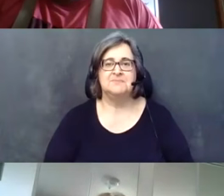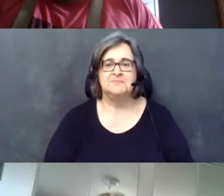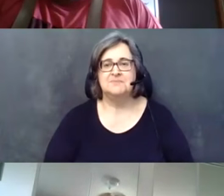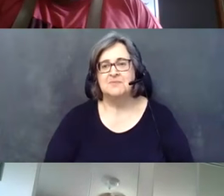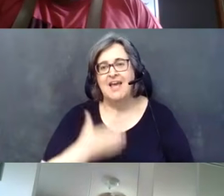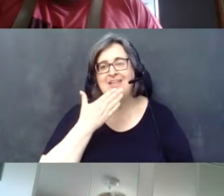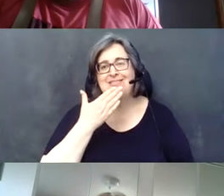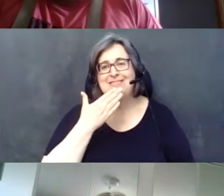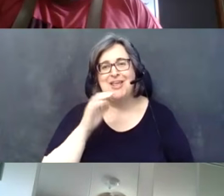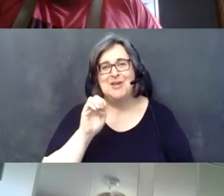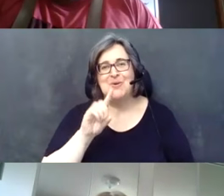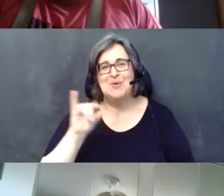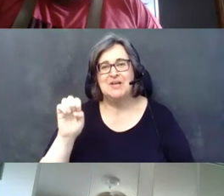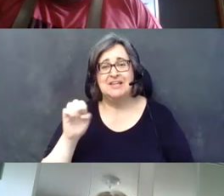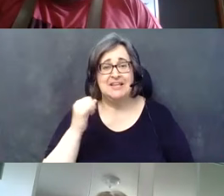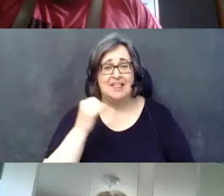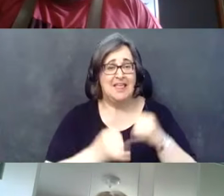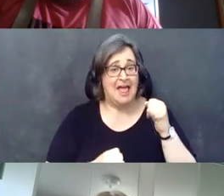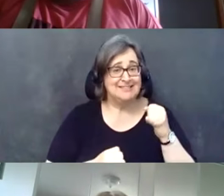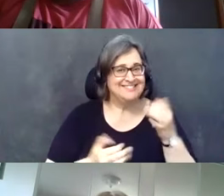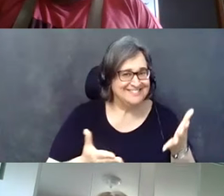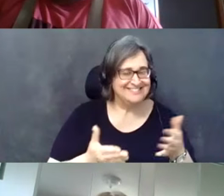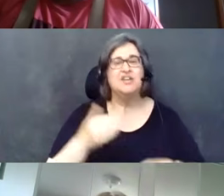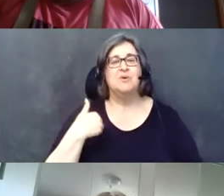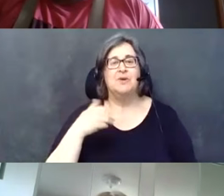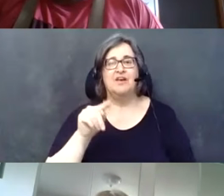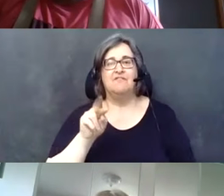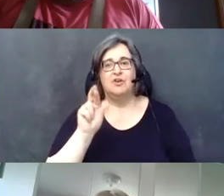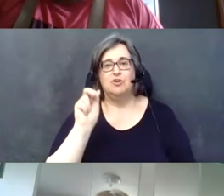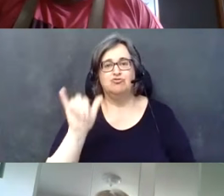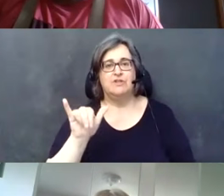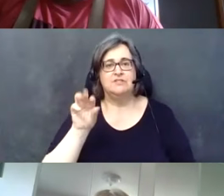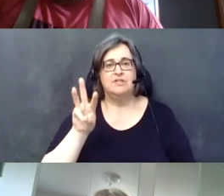Thank you, Eddie. And last but not least, we have Tracy Wright.